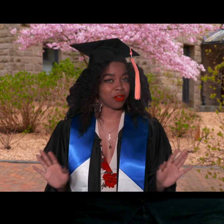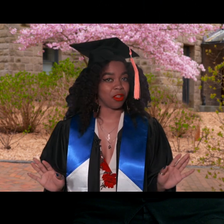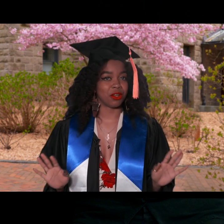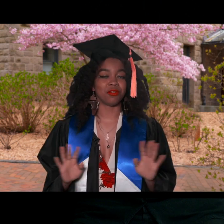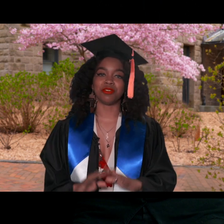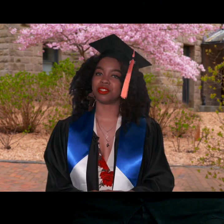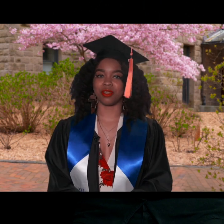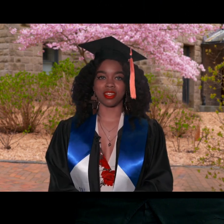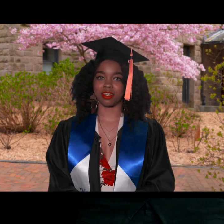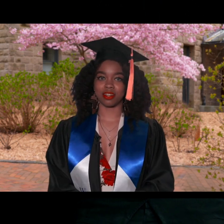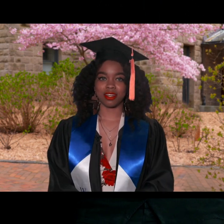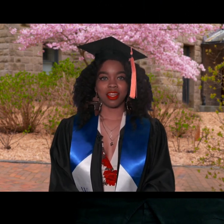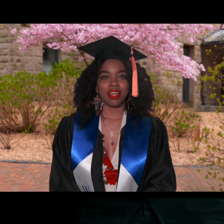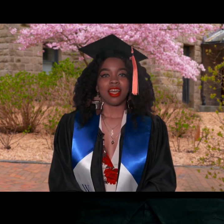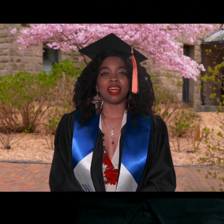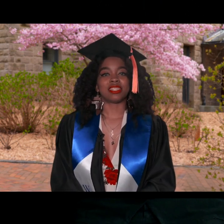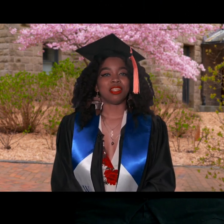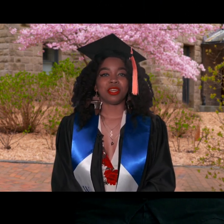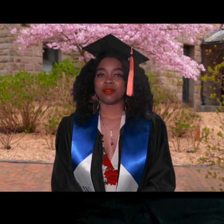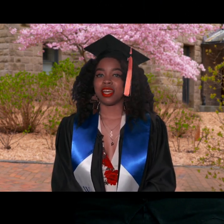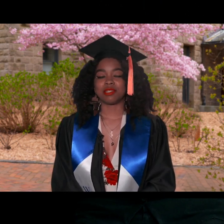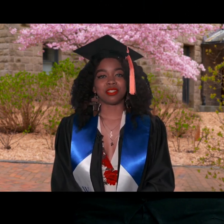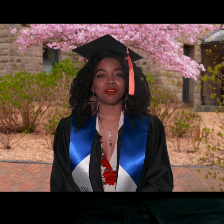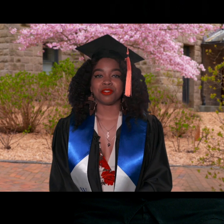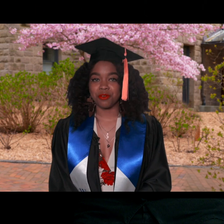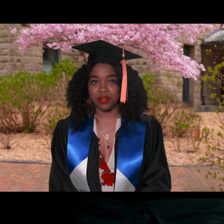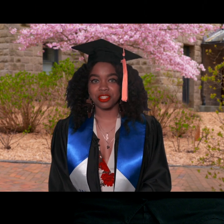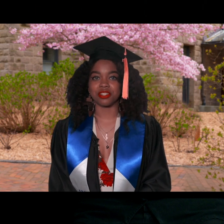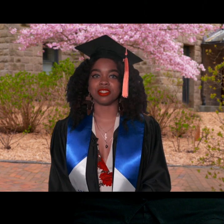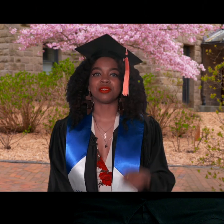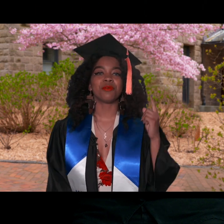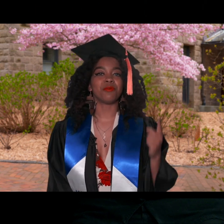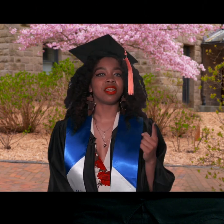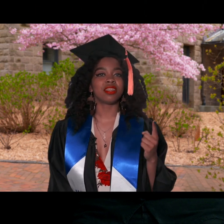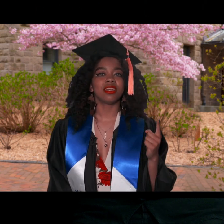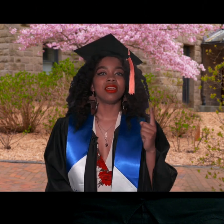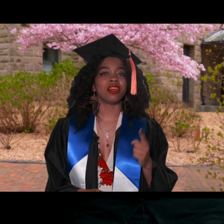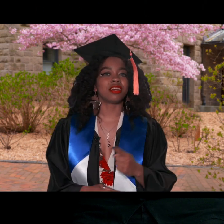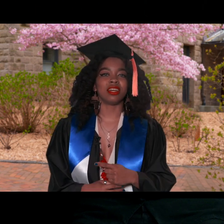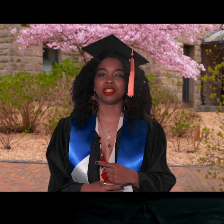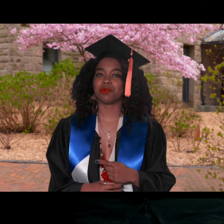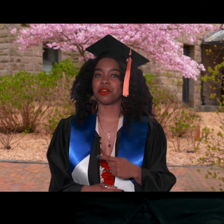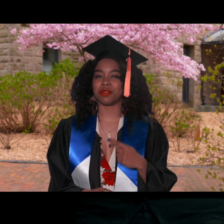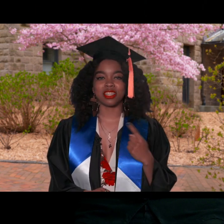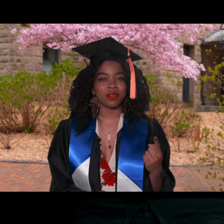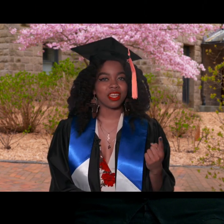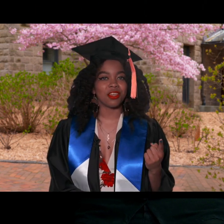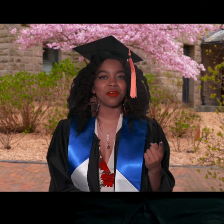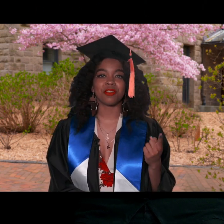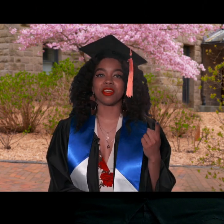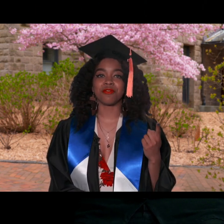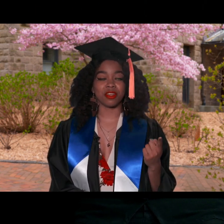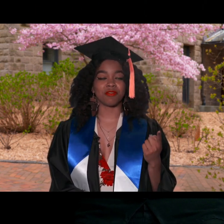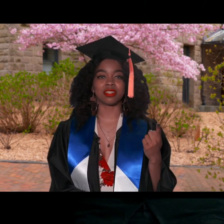not the only one who feels this way either. I suddenly began to ask myself two questions. One, are you gonna let this program intimidate